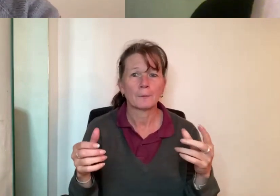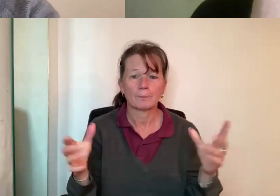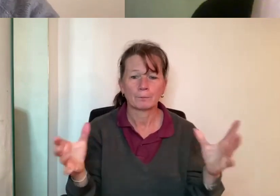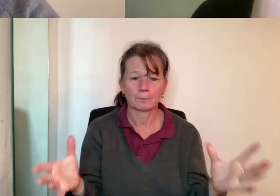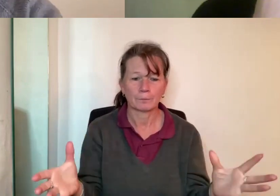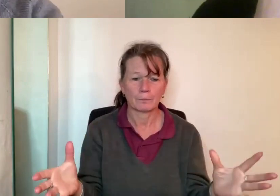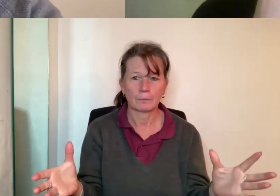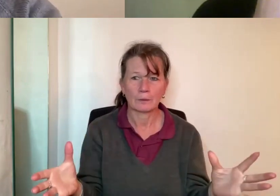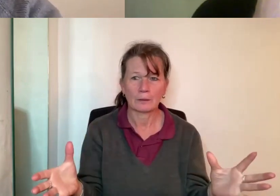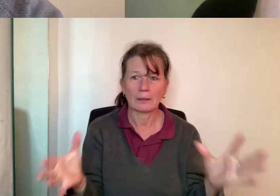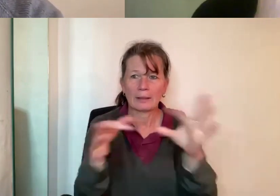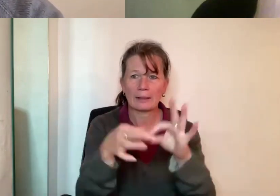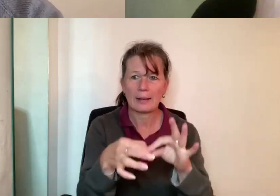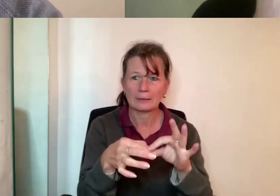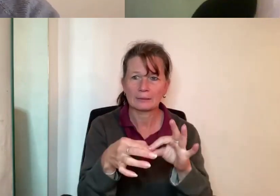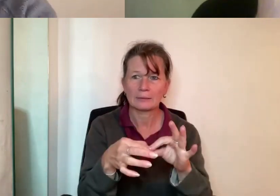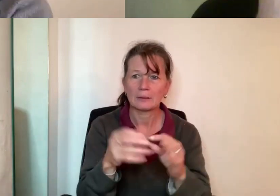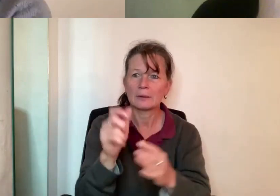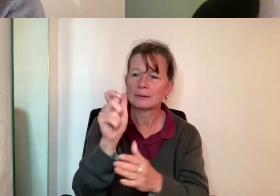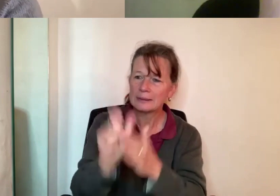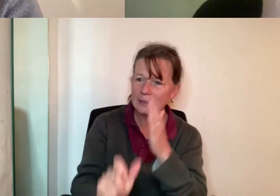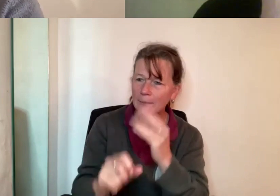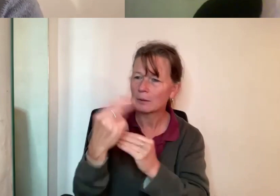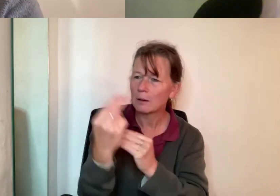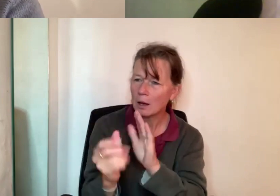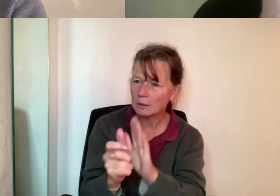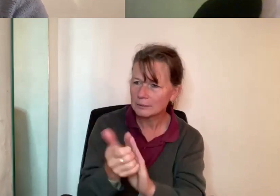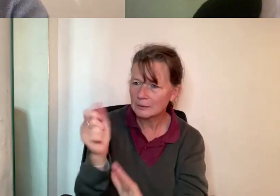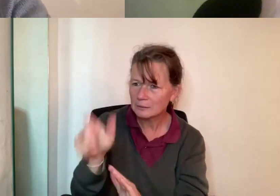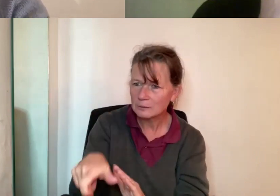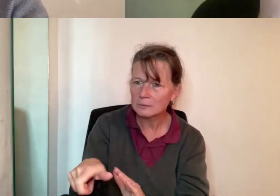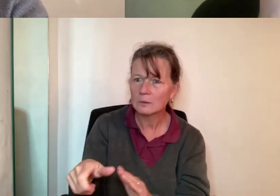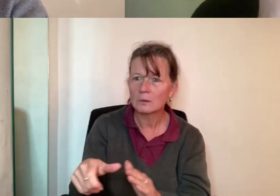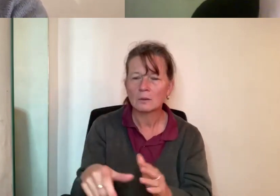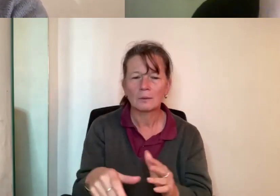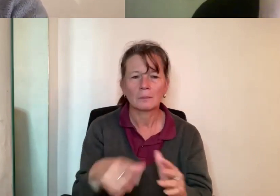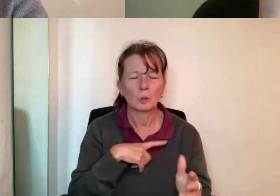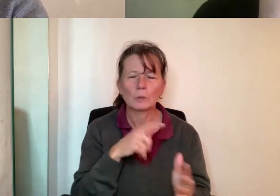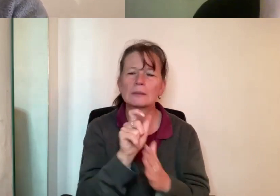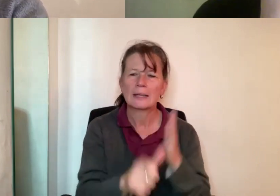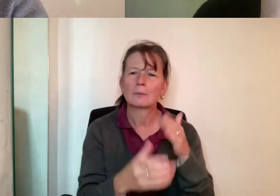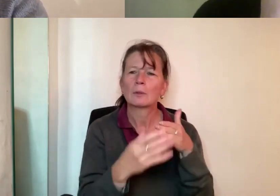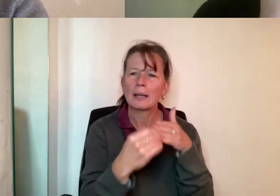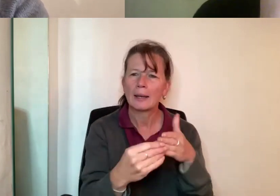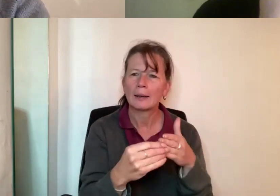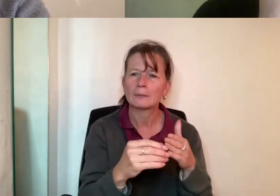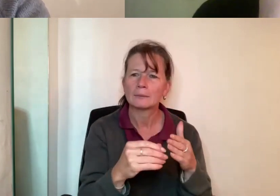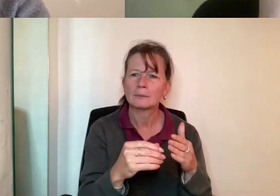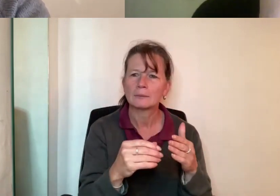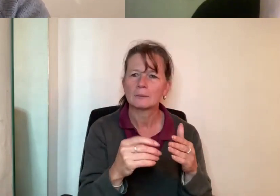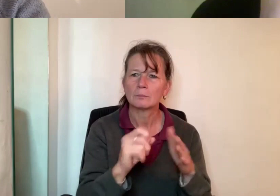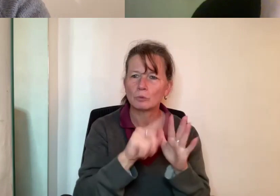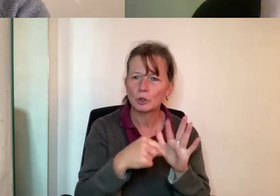to you as a disabled artist with a all disabled led project, that it was kind of hard to get